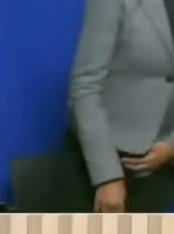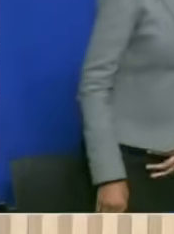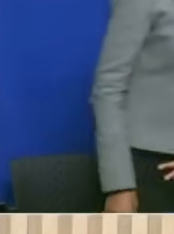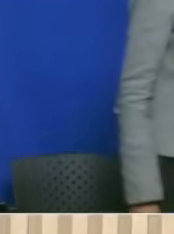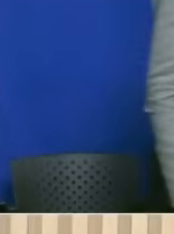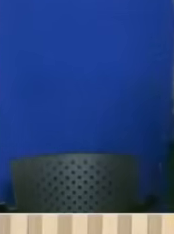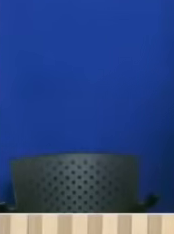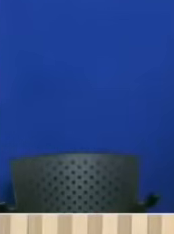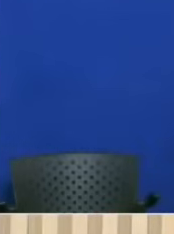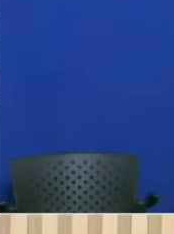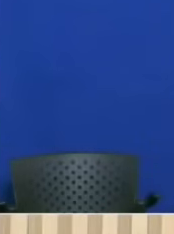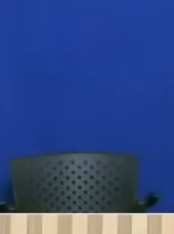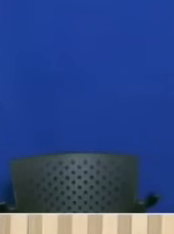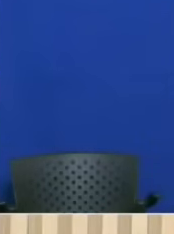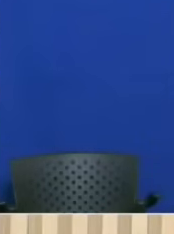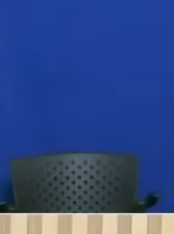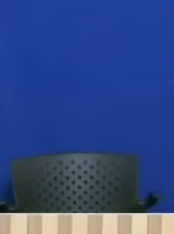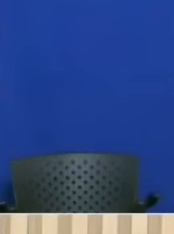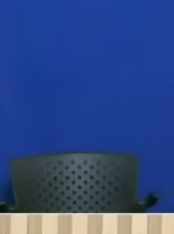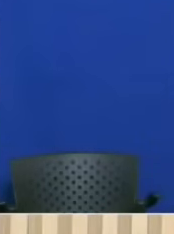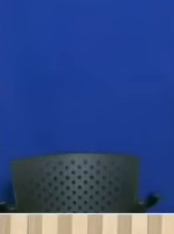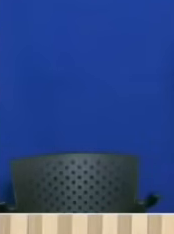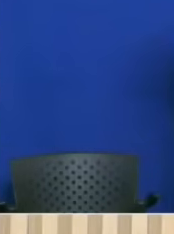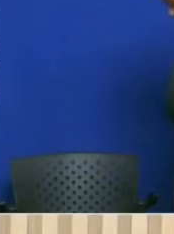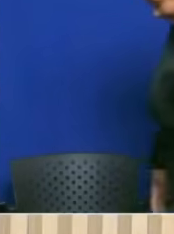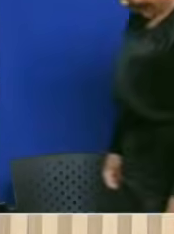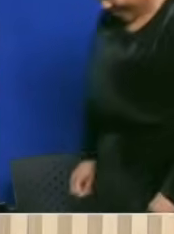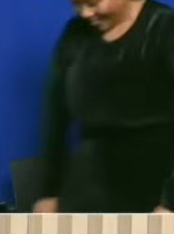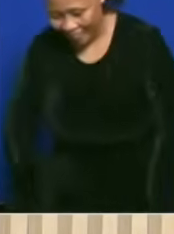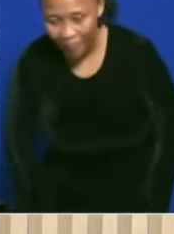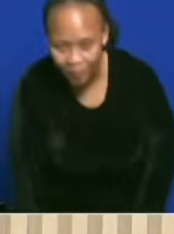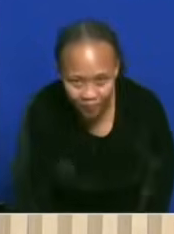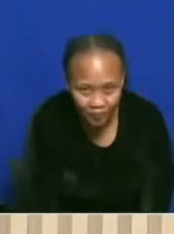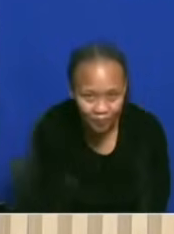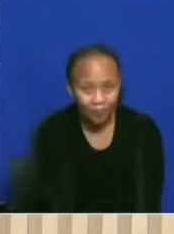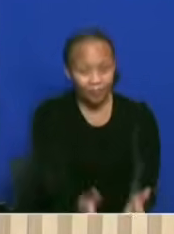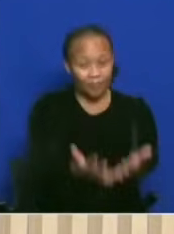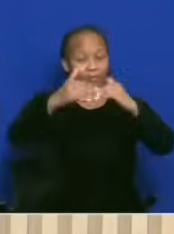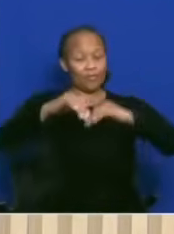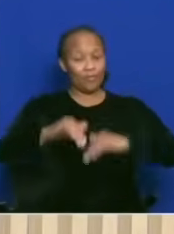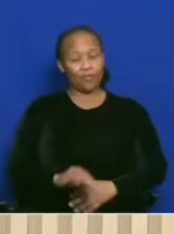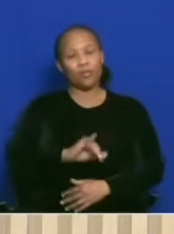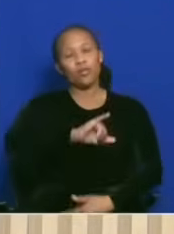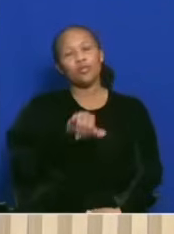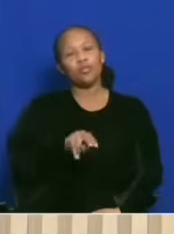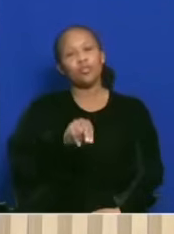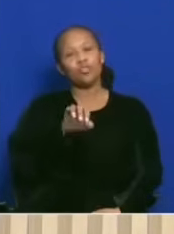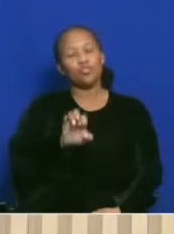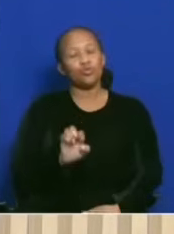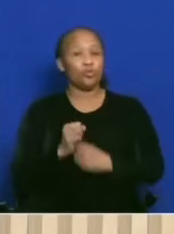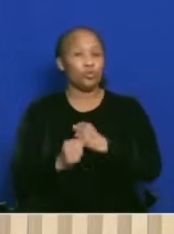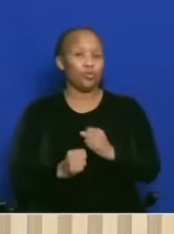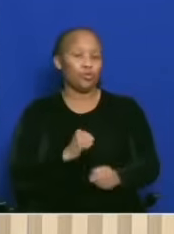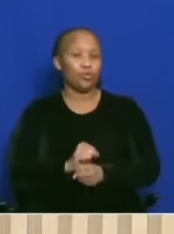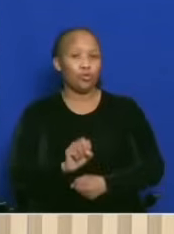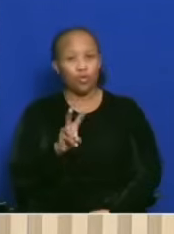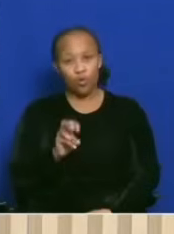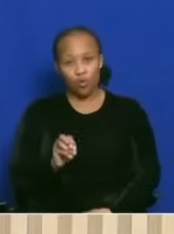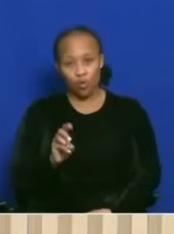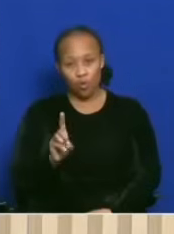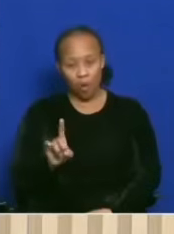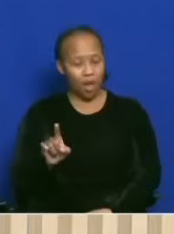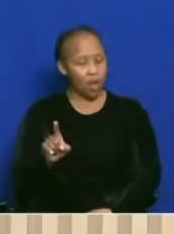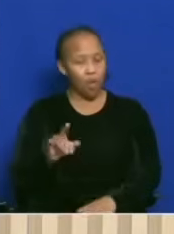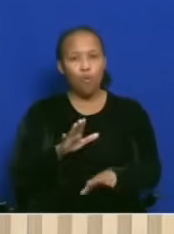And then we move to 17 June 2021. So we don't have any further information about that. The